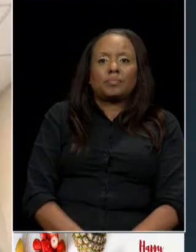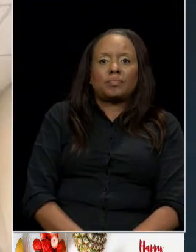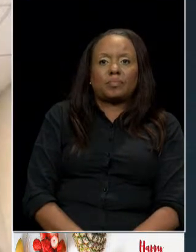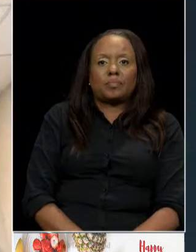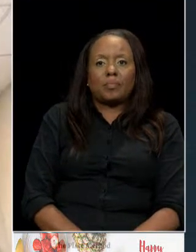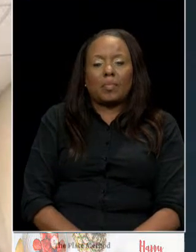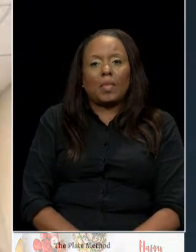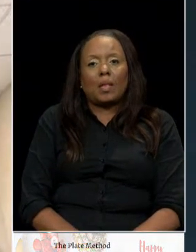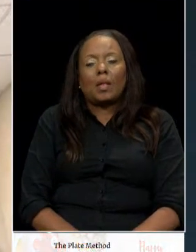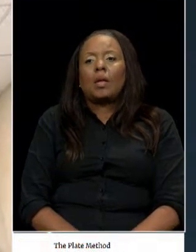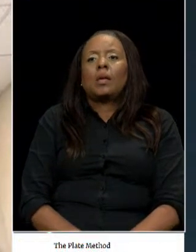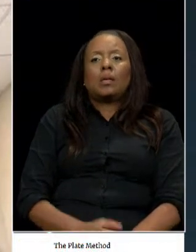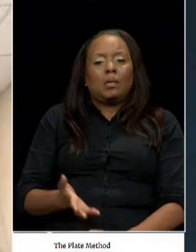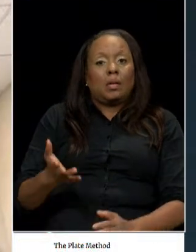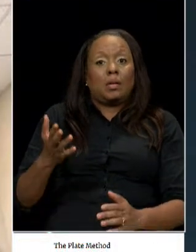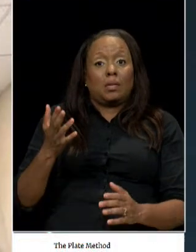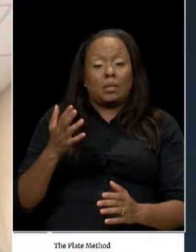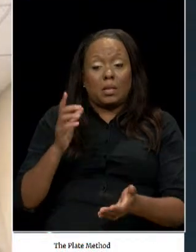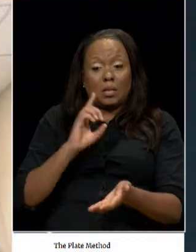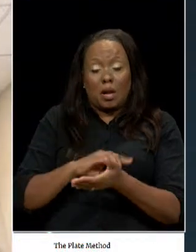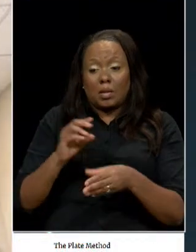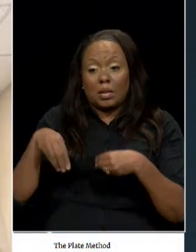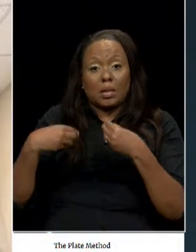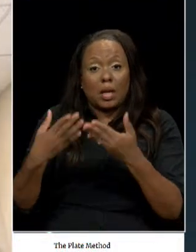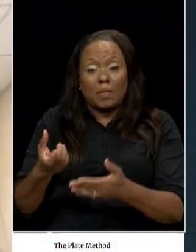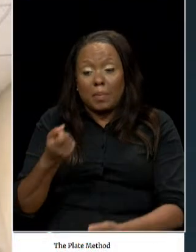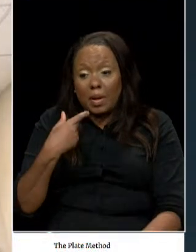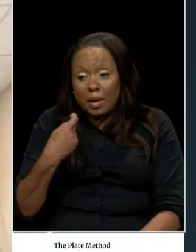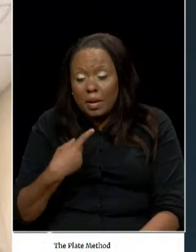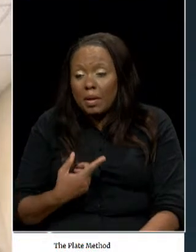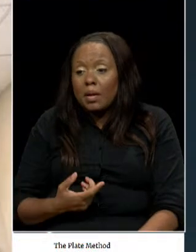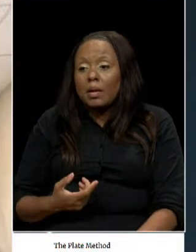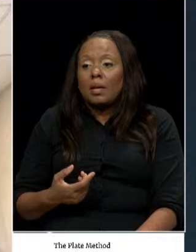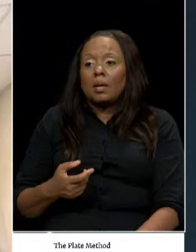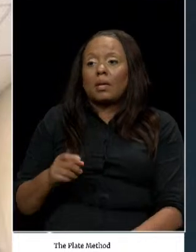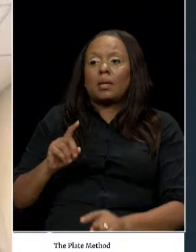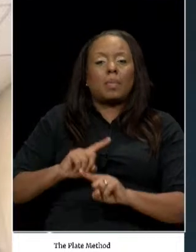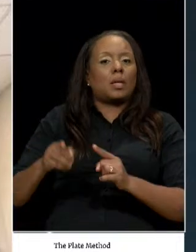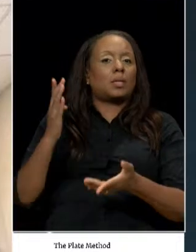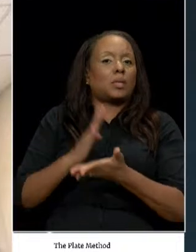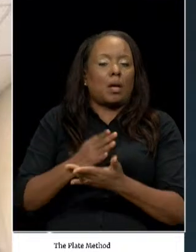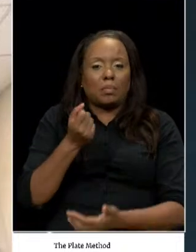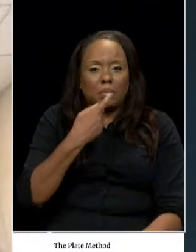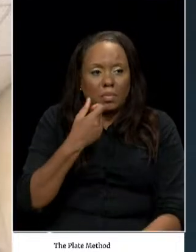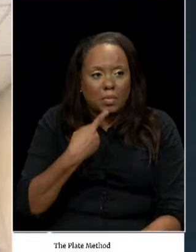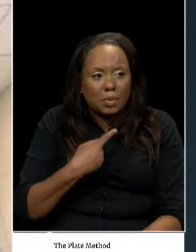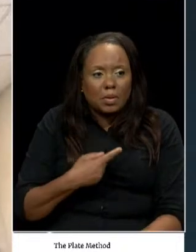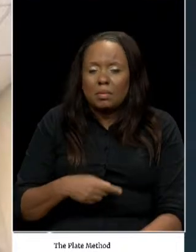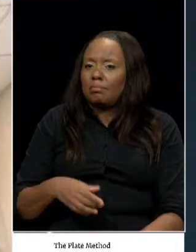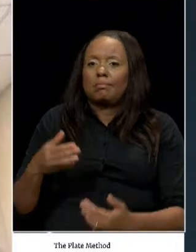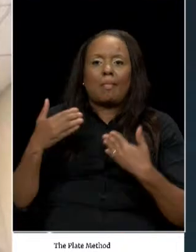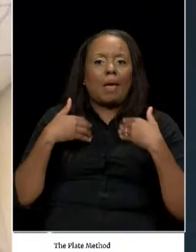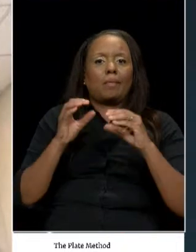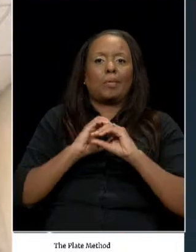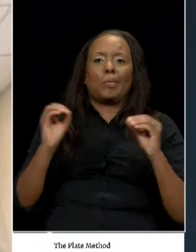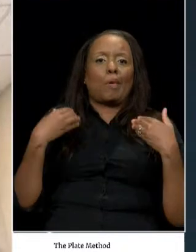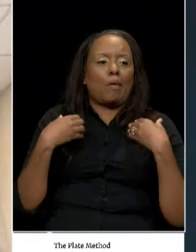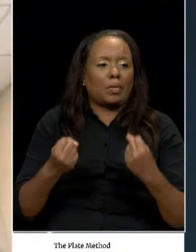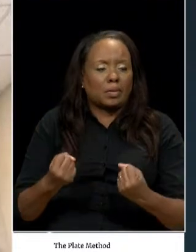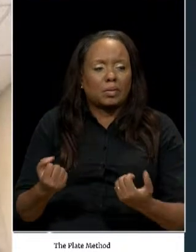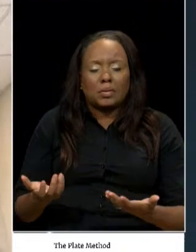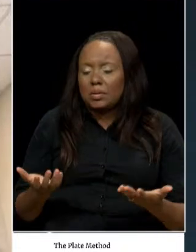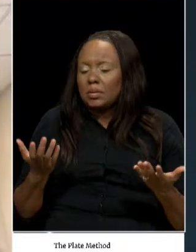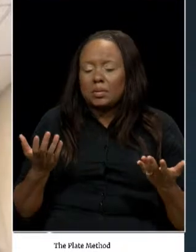effect from that medication. He lost confidence in the system. And I think patients need to understand that